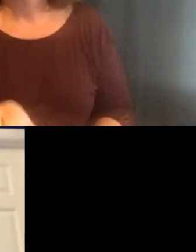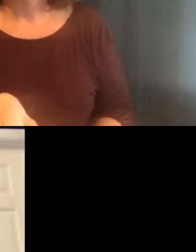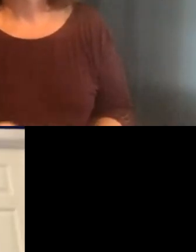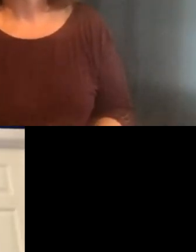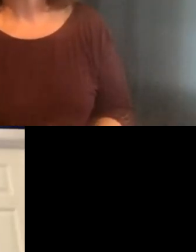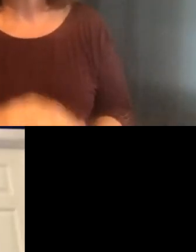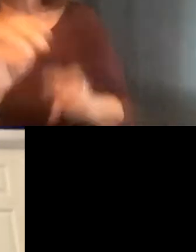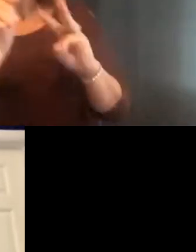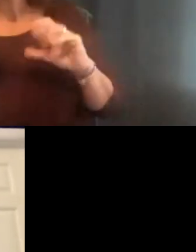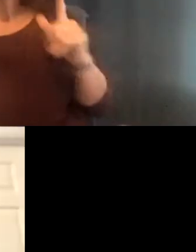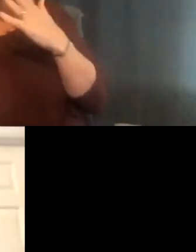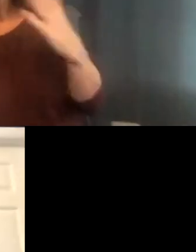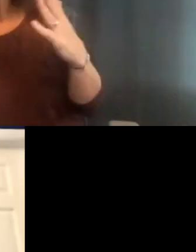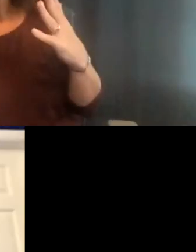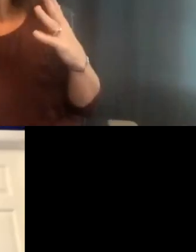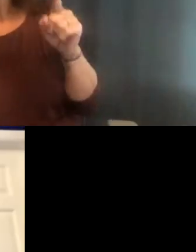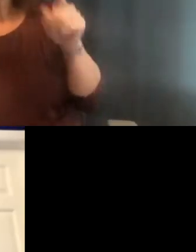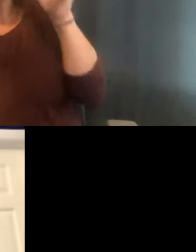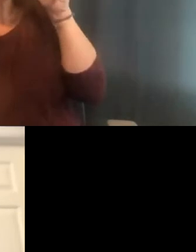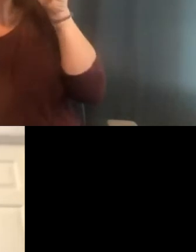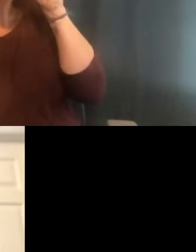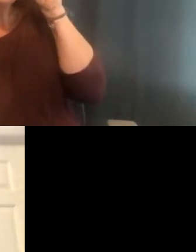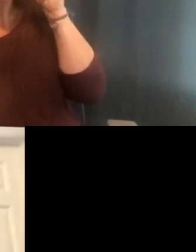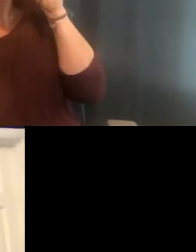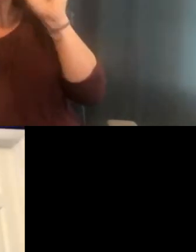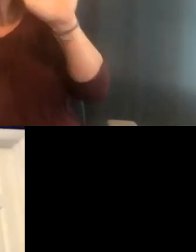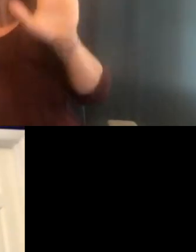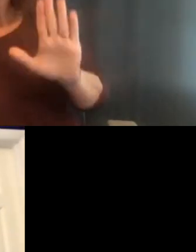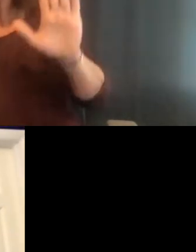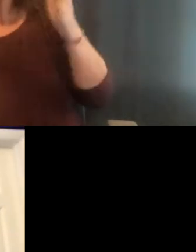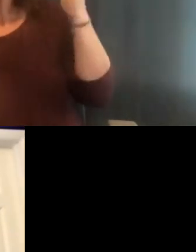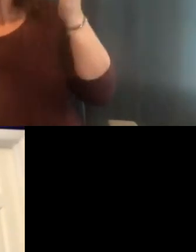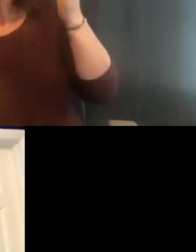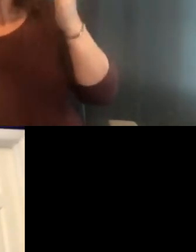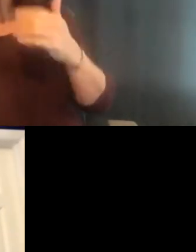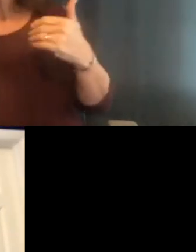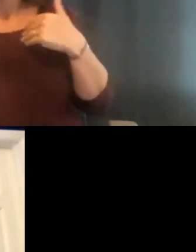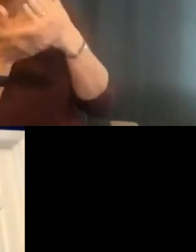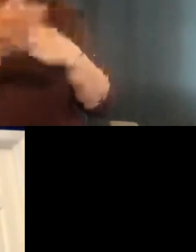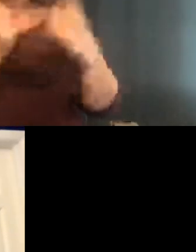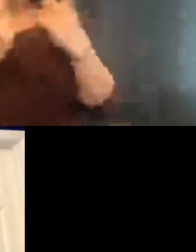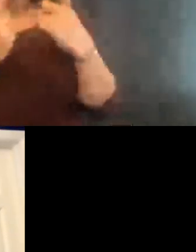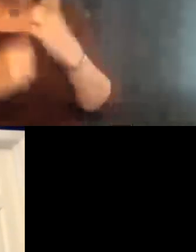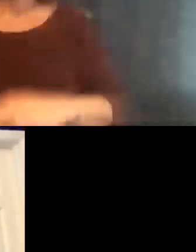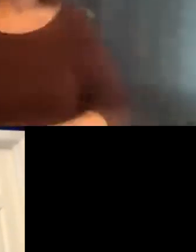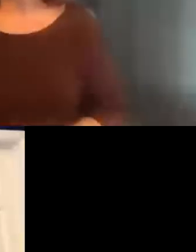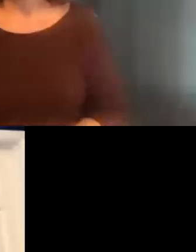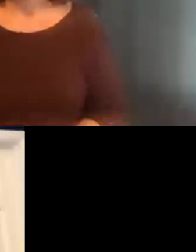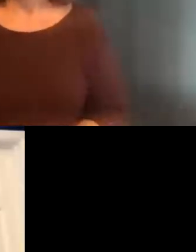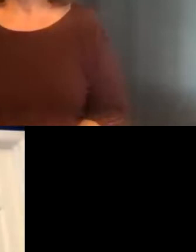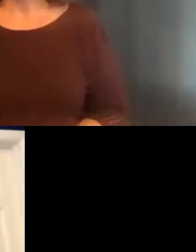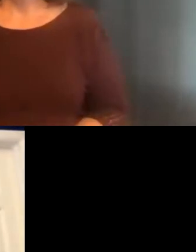Well, thank you, Michelle. That was fascinating and an excellent presentation. And we do have some questions,